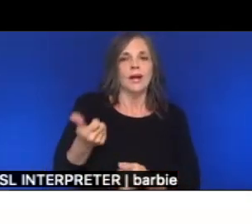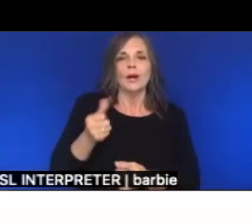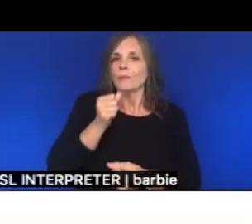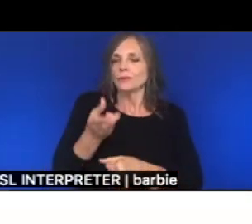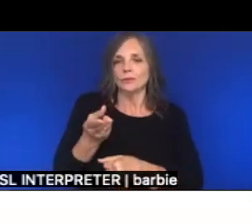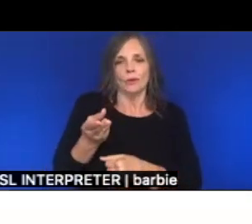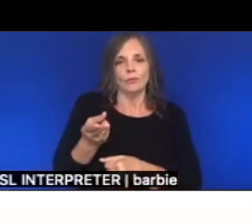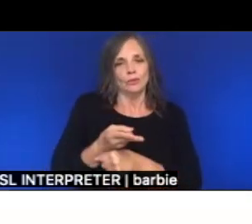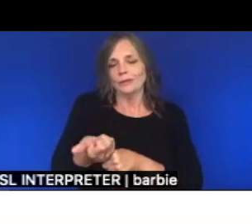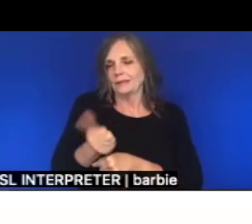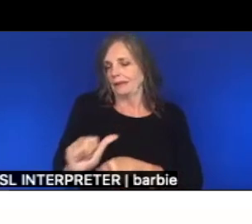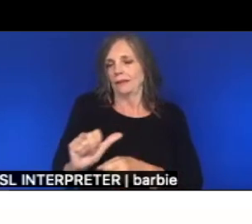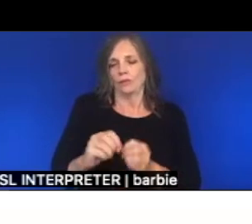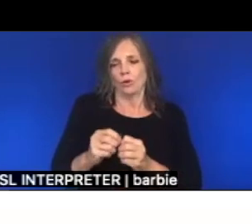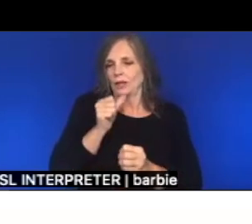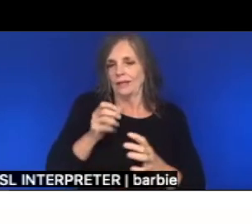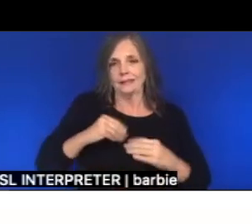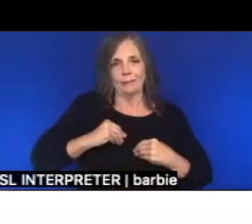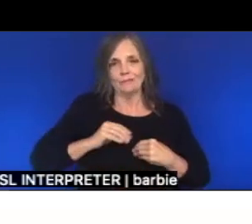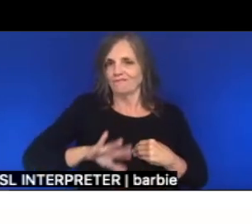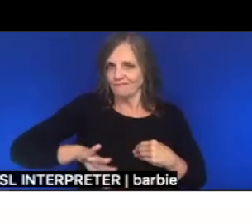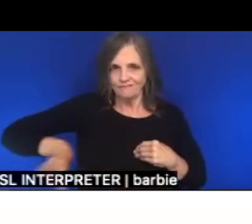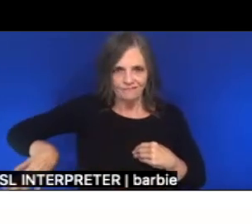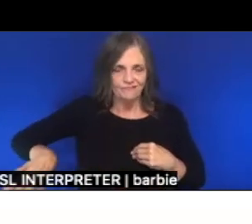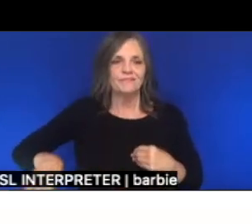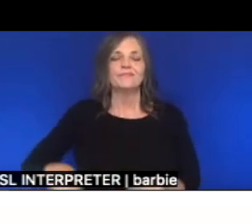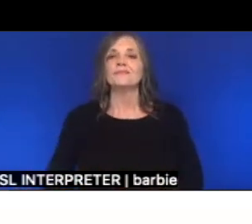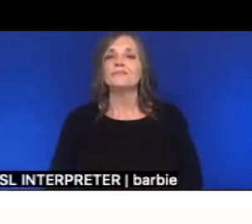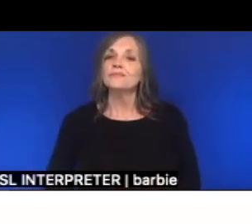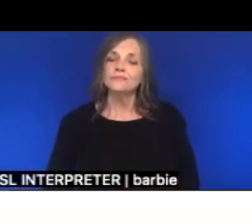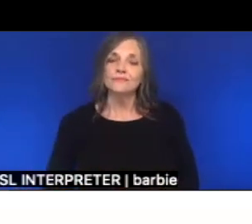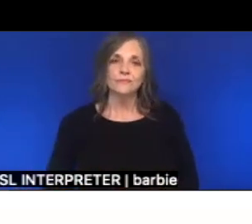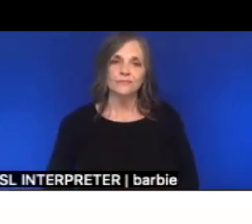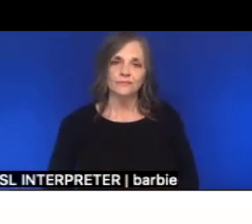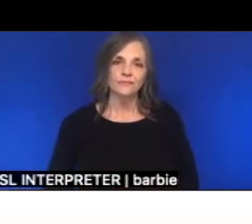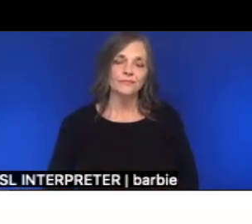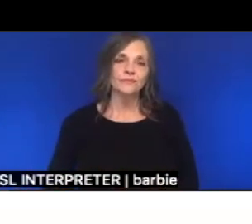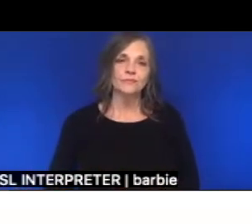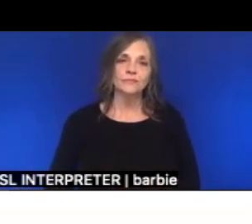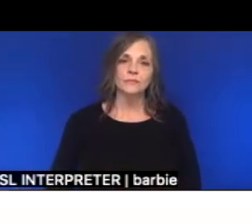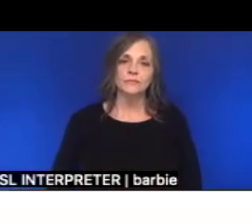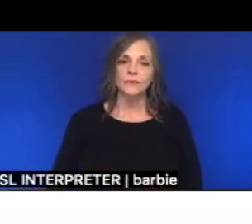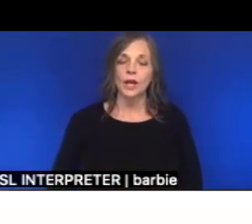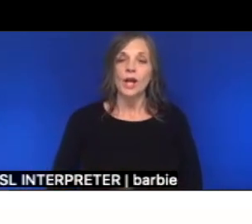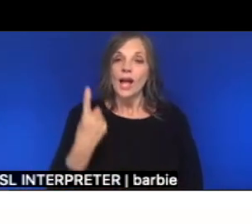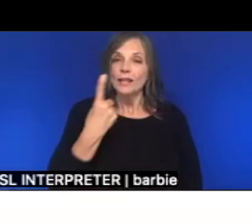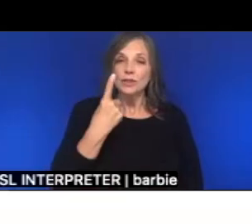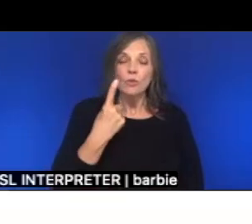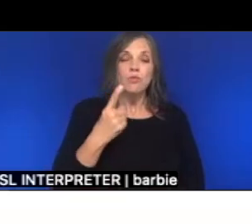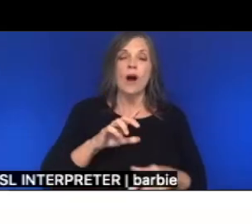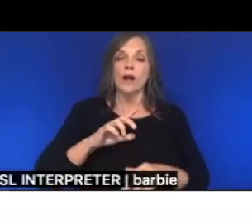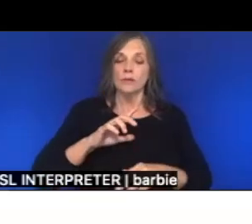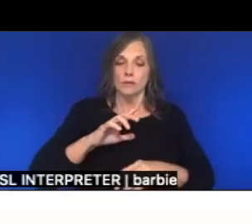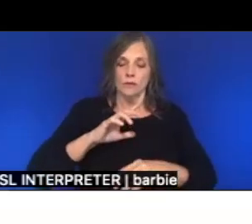anymore. So yeah, they are. There is not a single sign language, as I said before. Like each